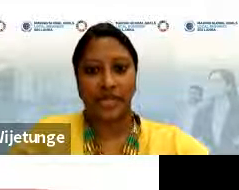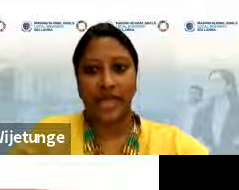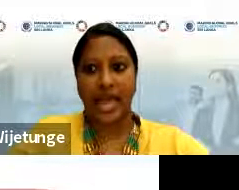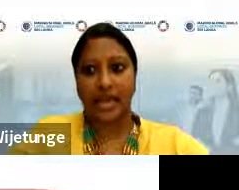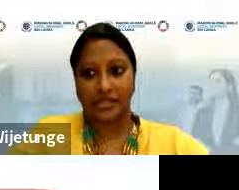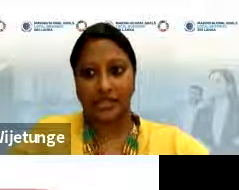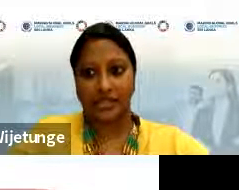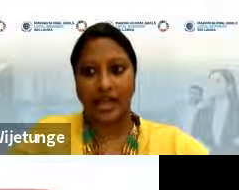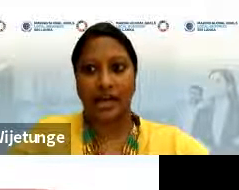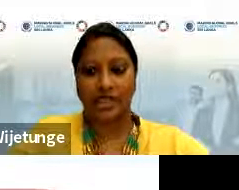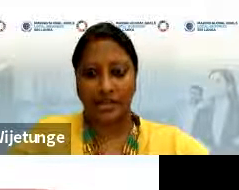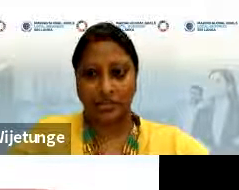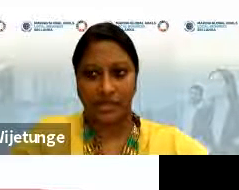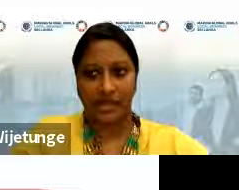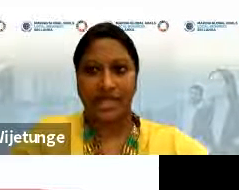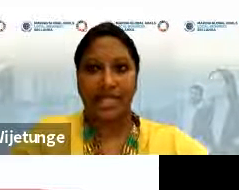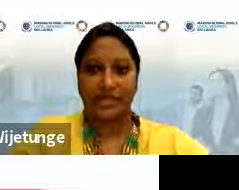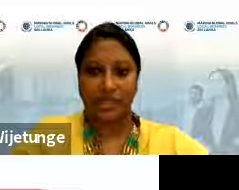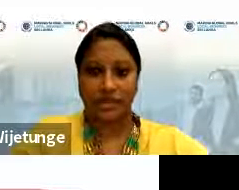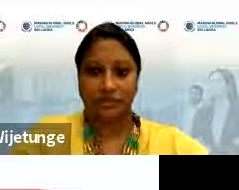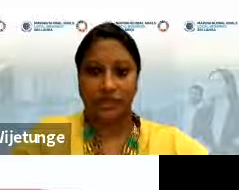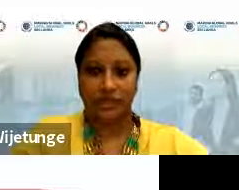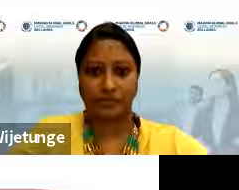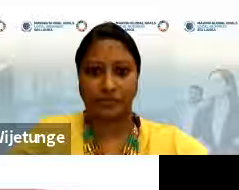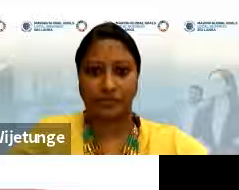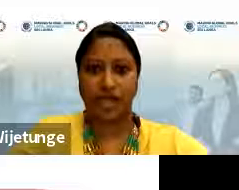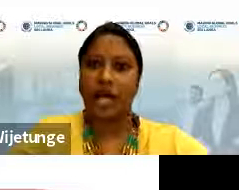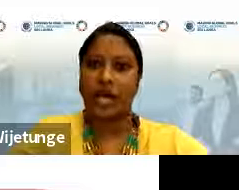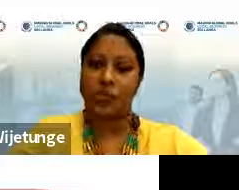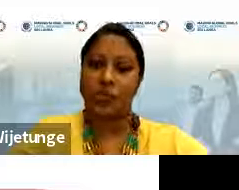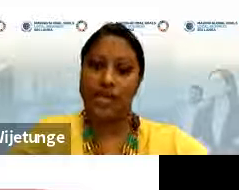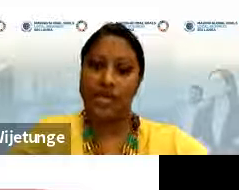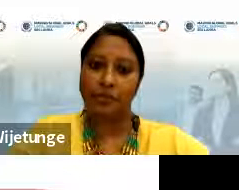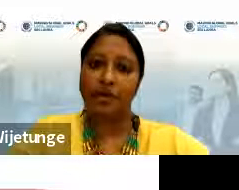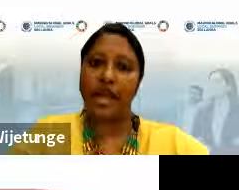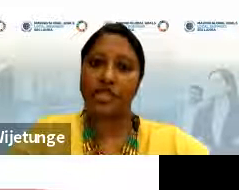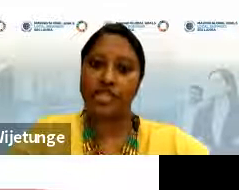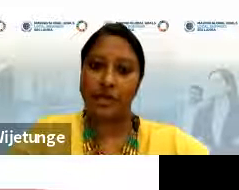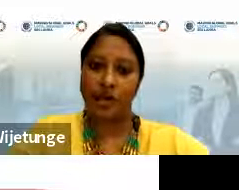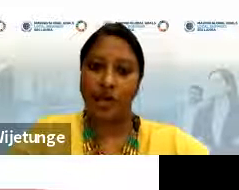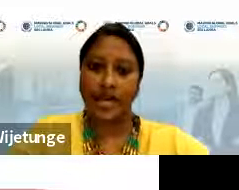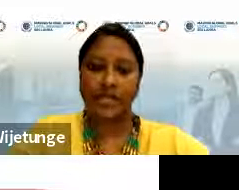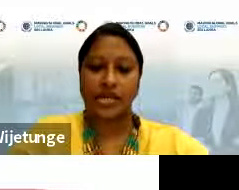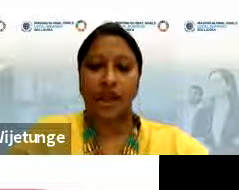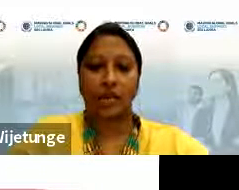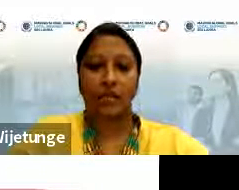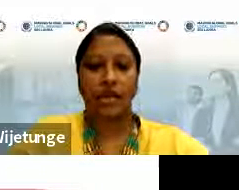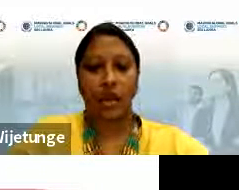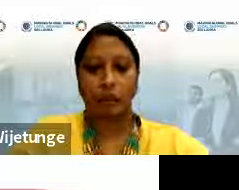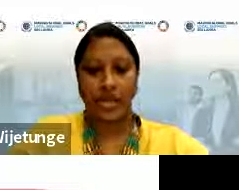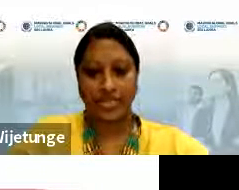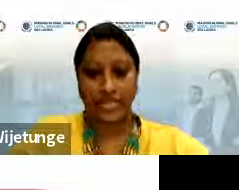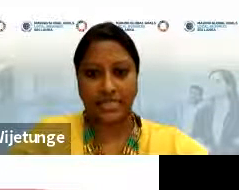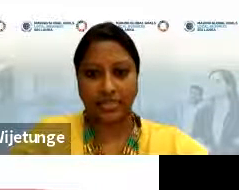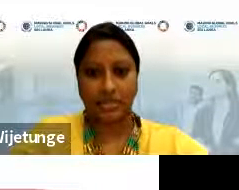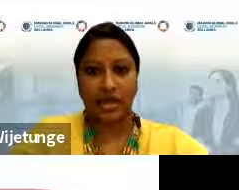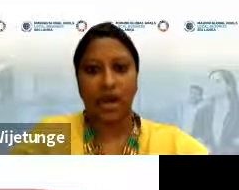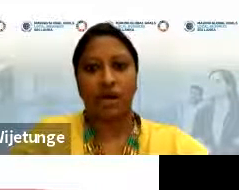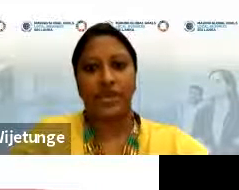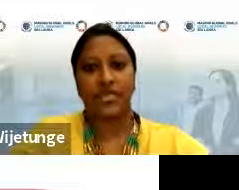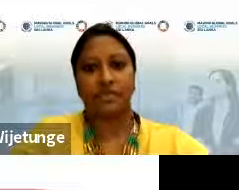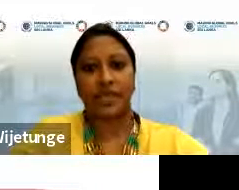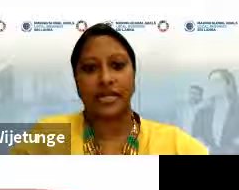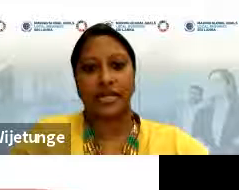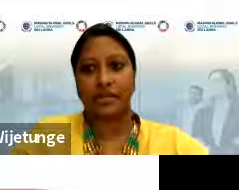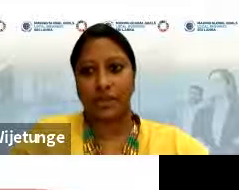social media handles are available in the chat box. Globally, production is organized around a complex system